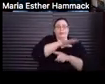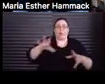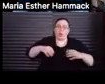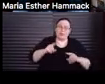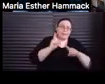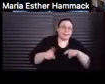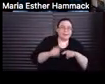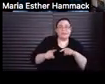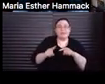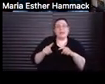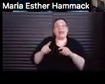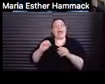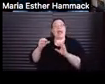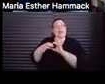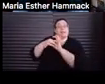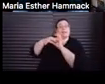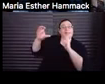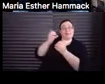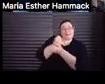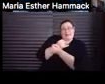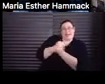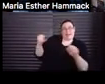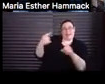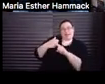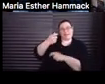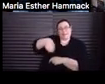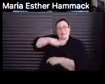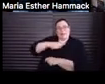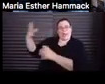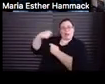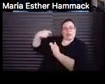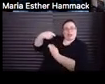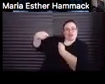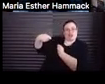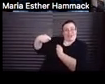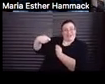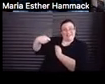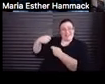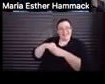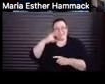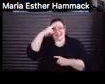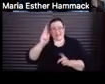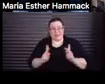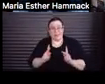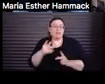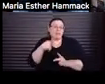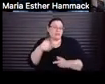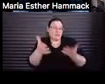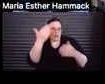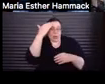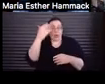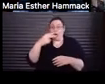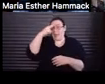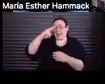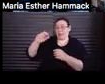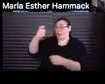from Spanish control was sought from the people of Mexico. As many of you may know, Mexico's independence from Spain